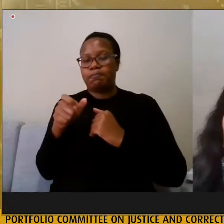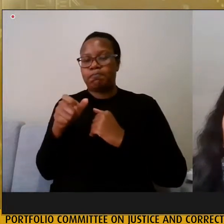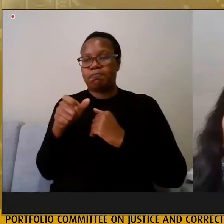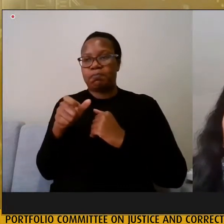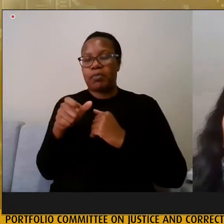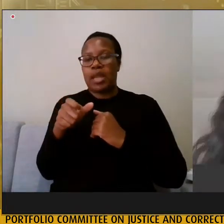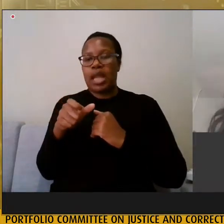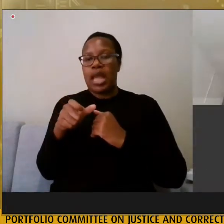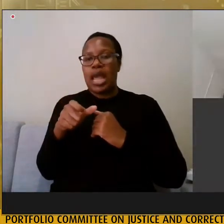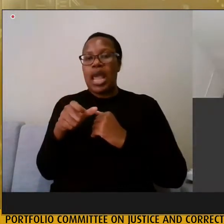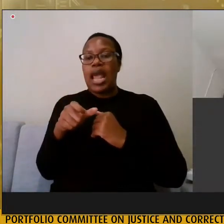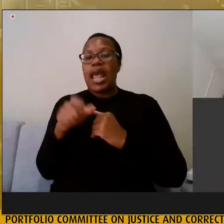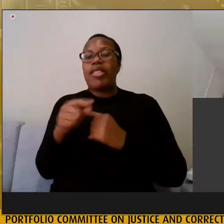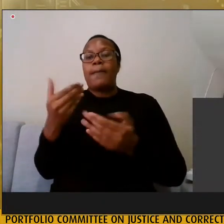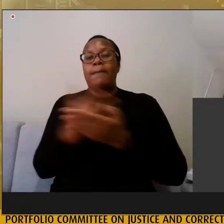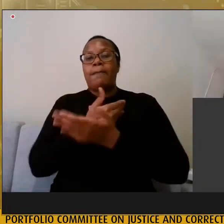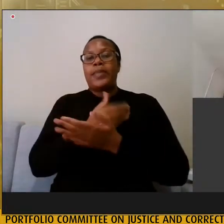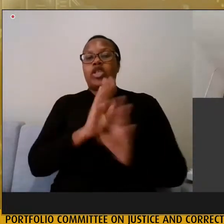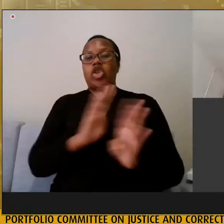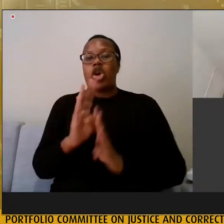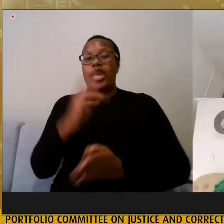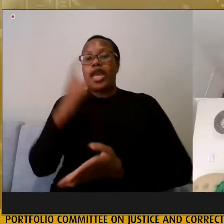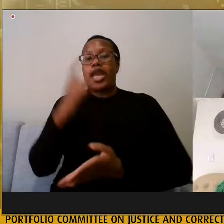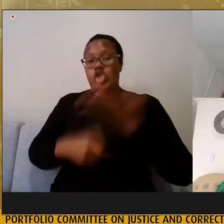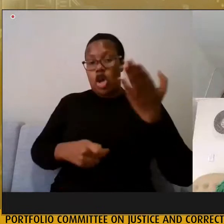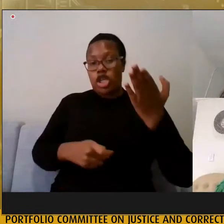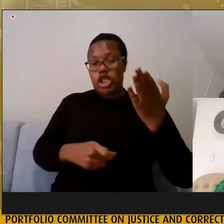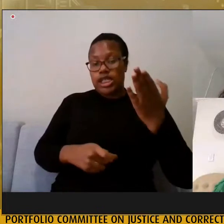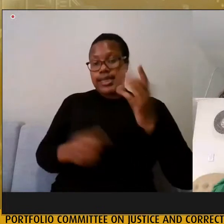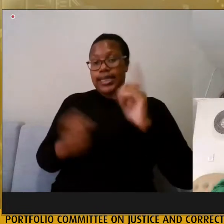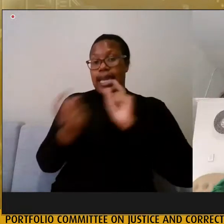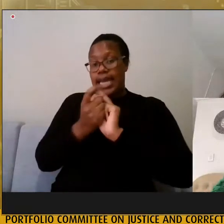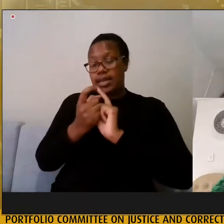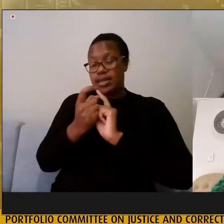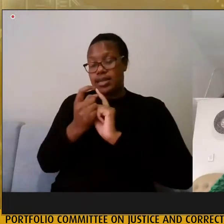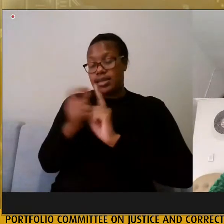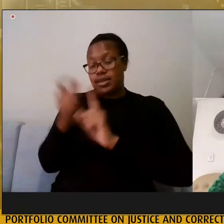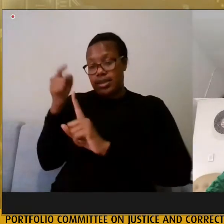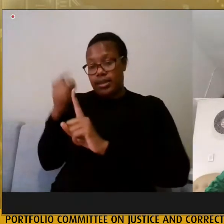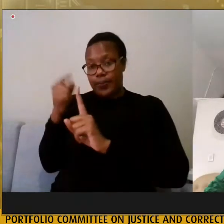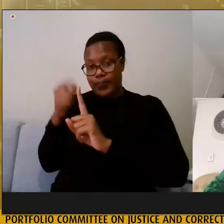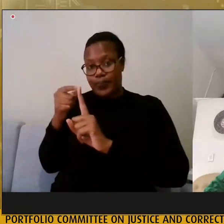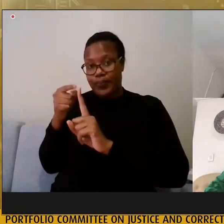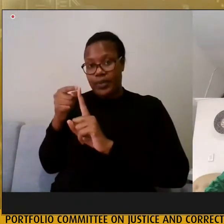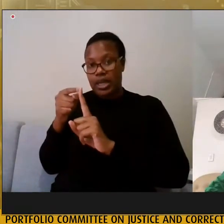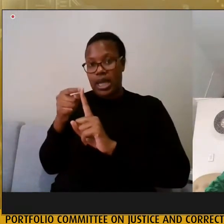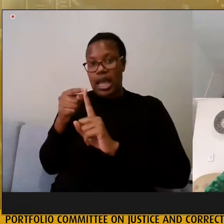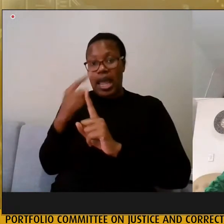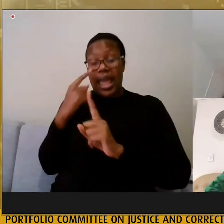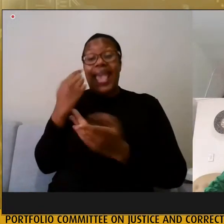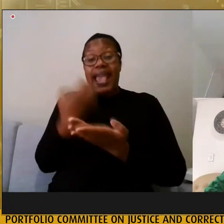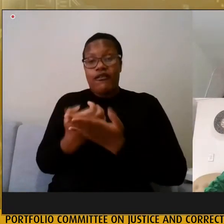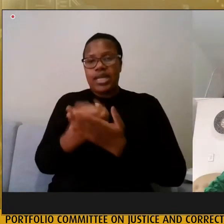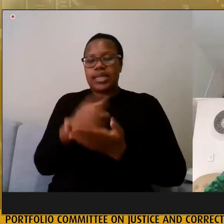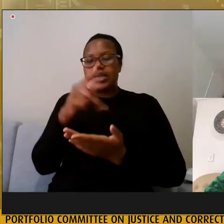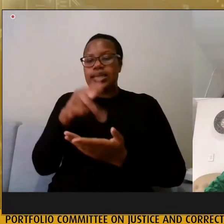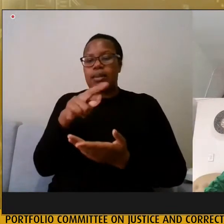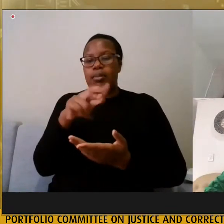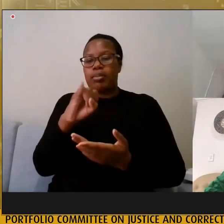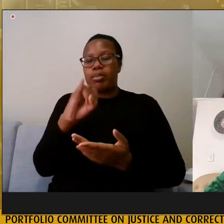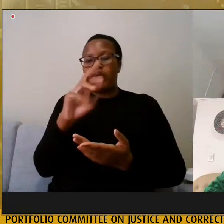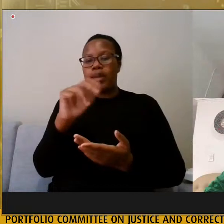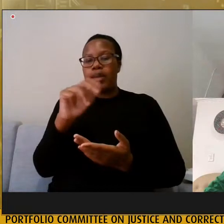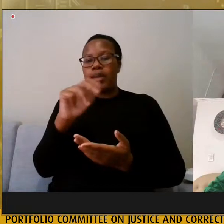misconduct charges that have been preferred against Mr. Mkanzi relates to prima facie evidence that he, during the